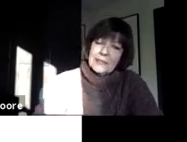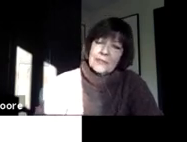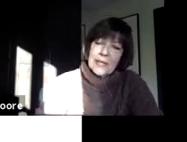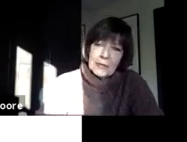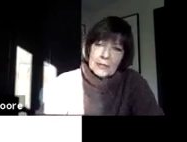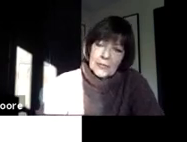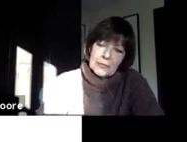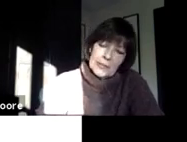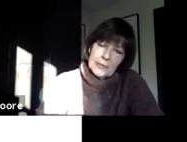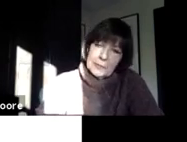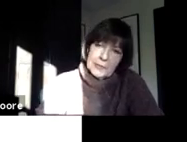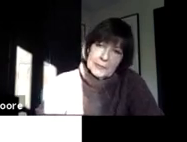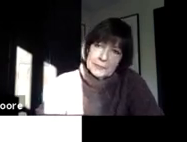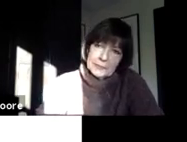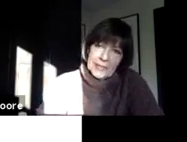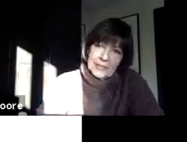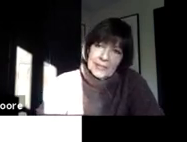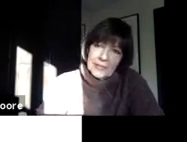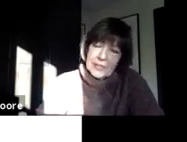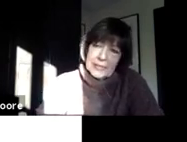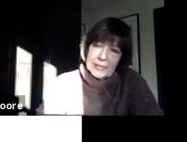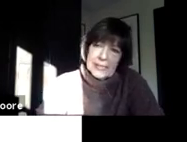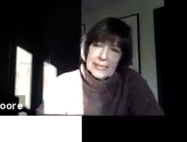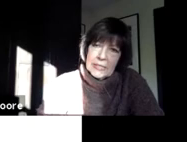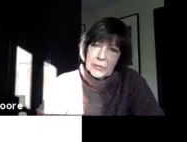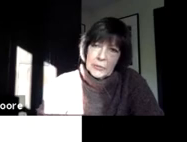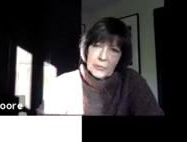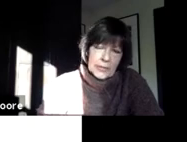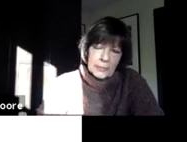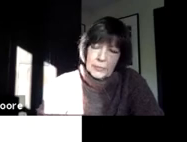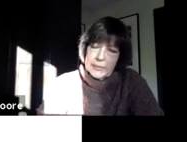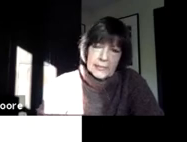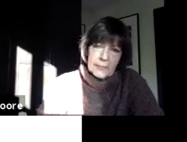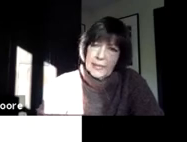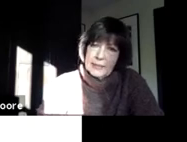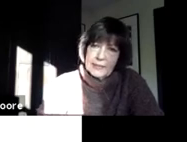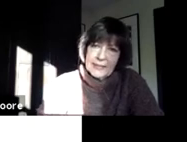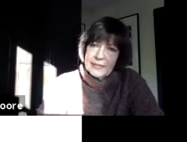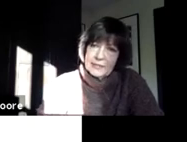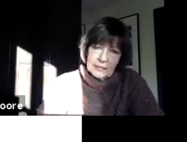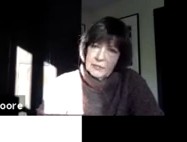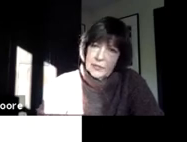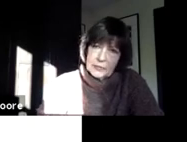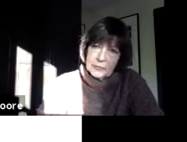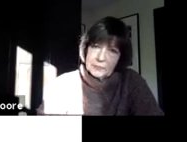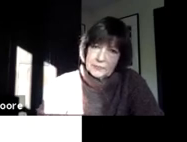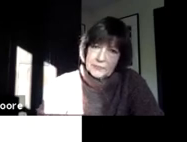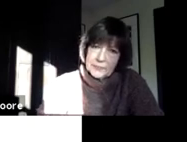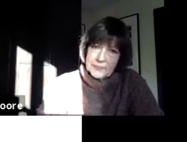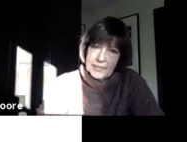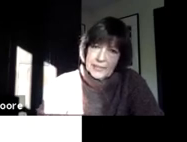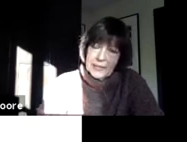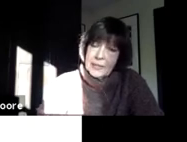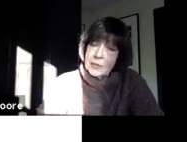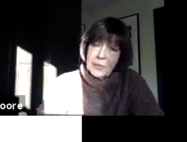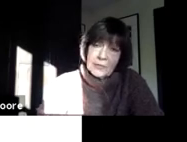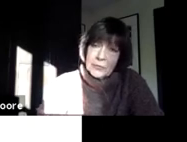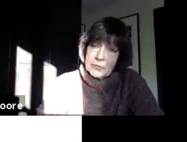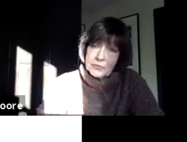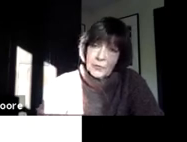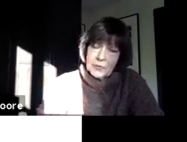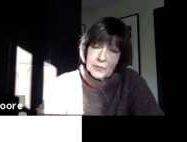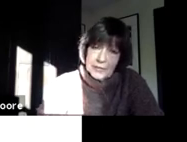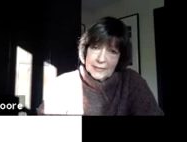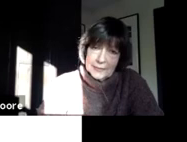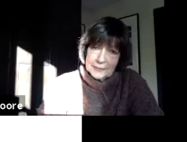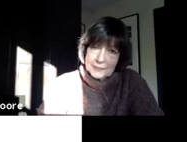and sitting for hours with my grandpa, just listening to the brightest man I have ever known. He only went through